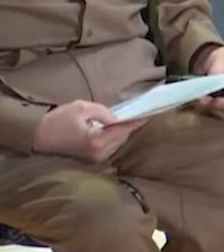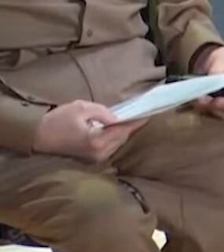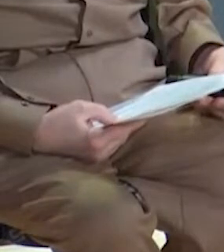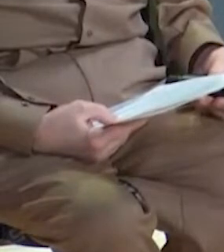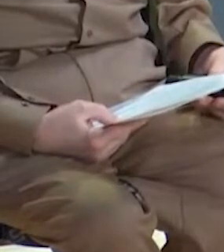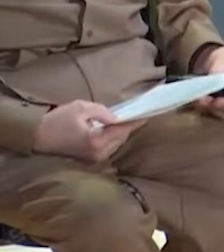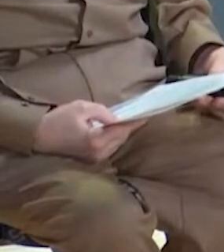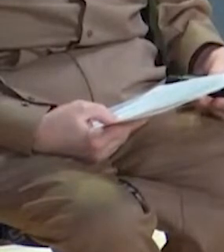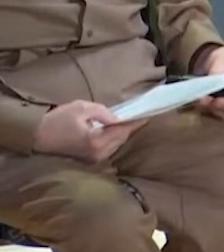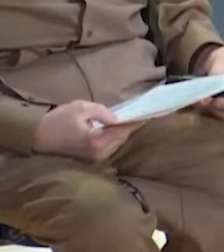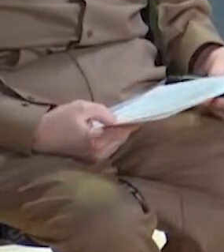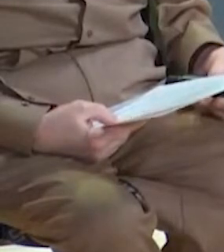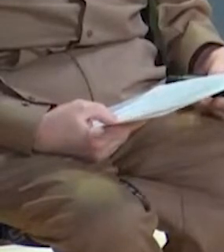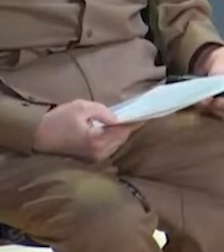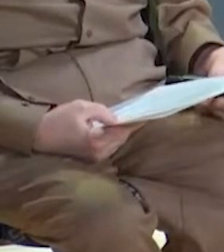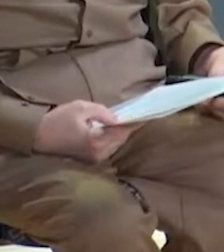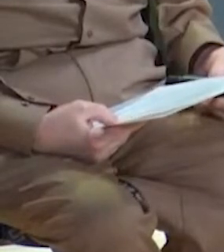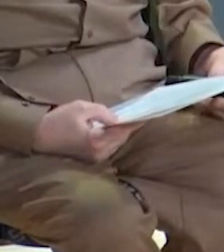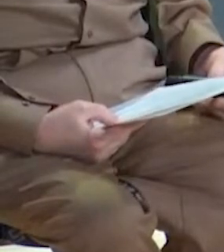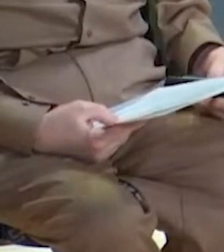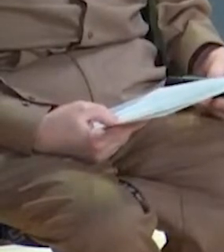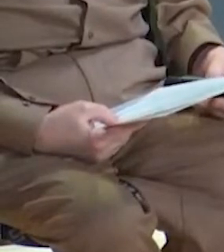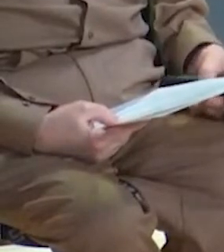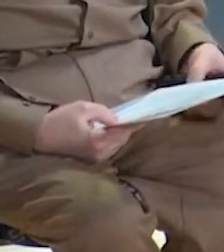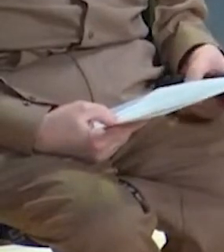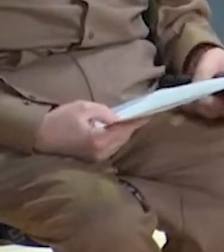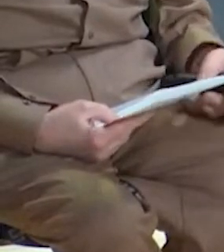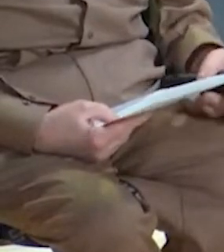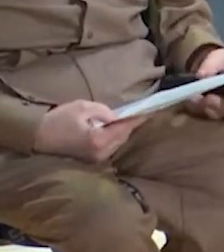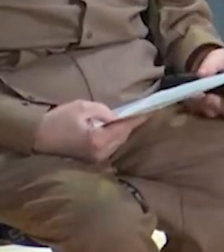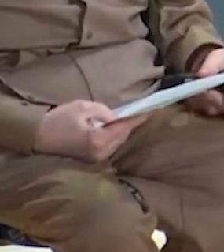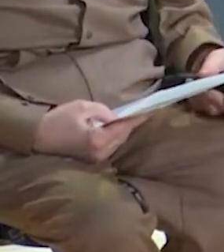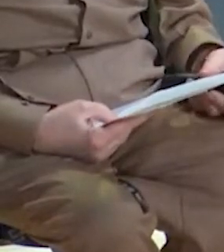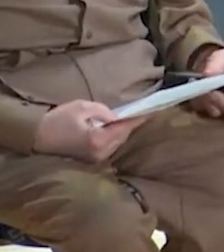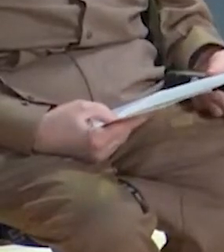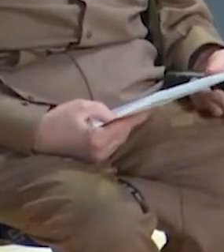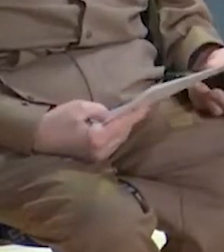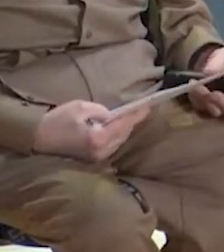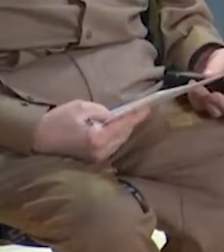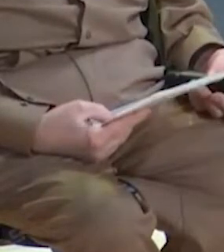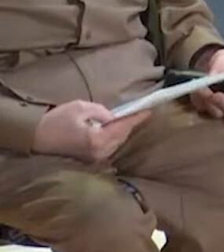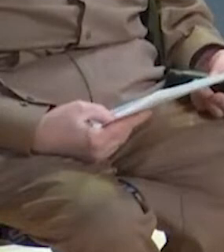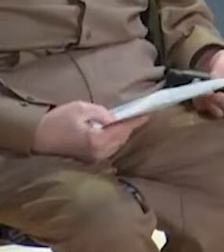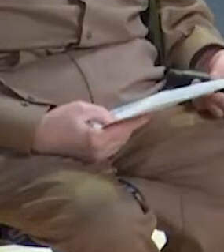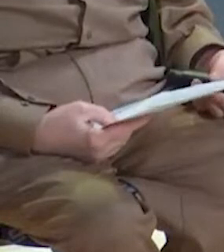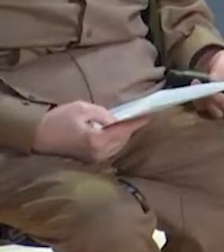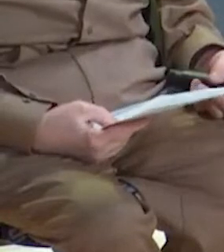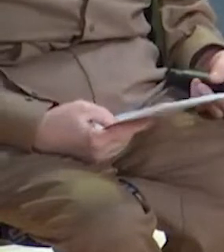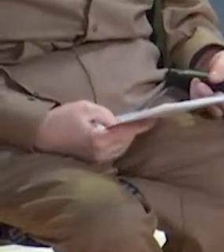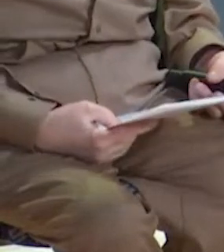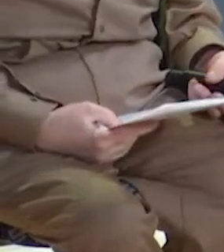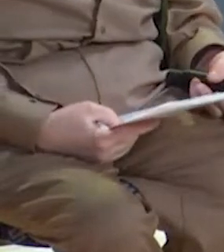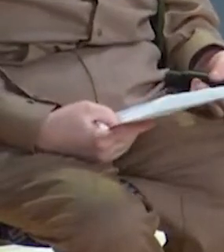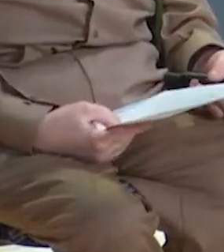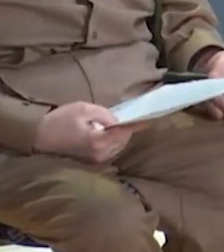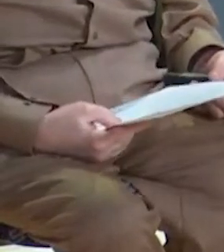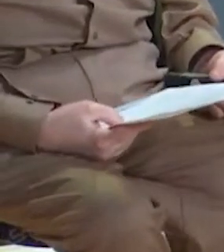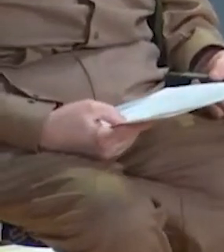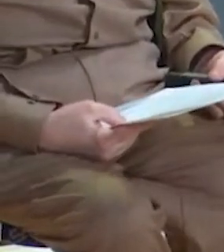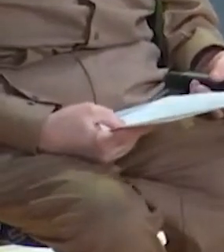working mostly trying to get our community back on track